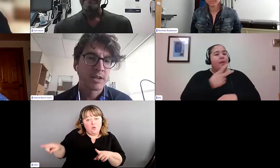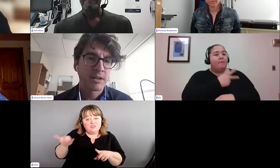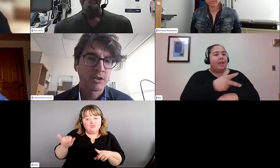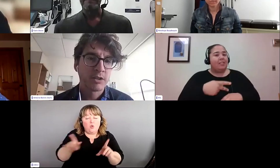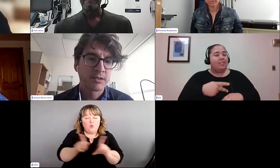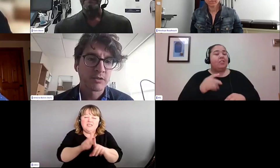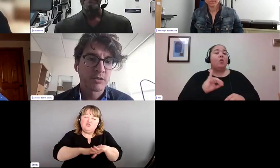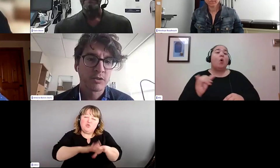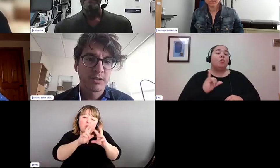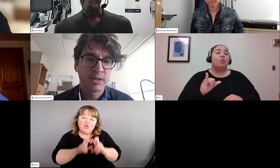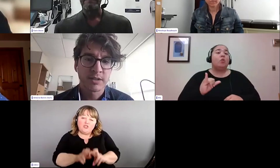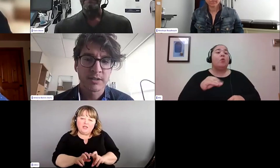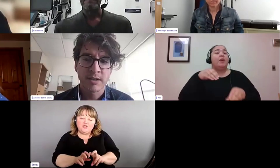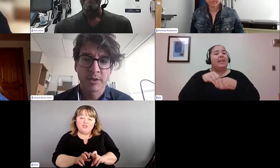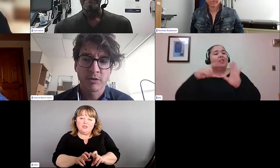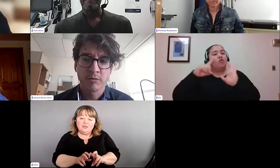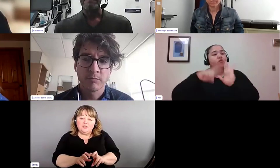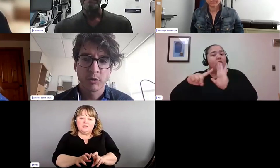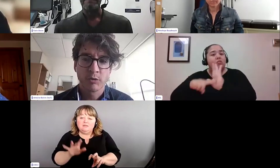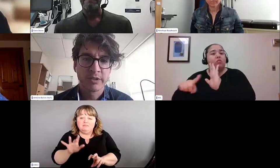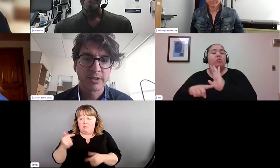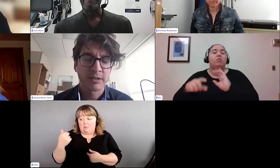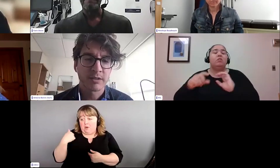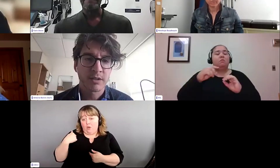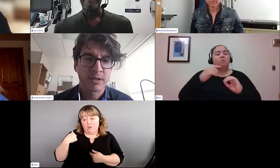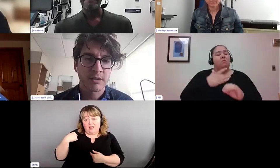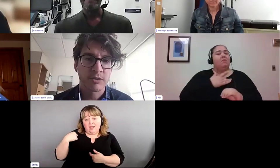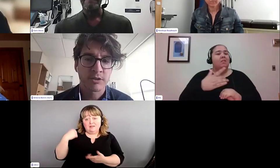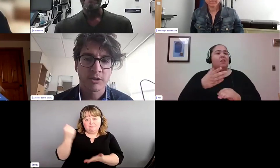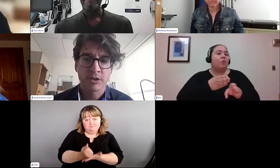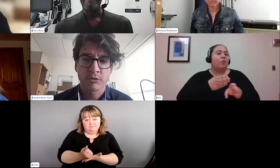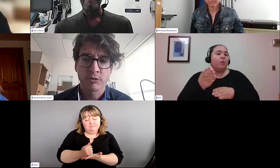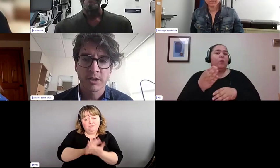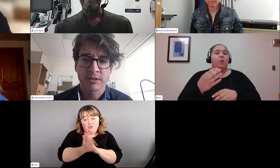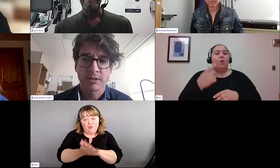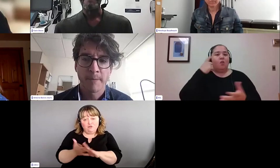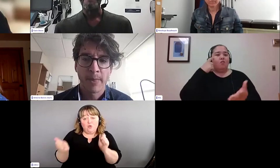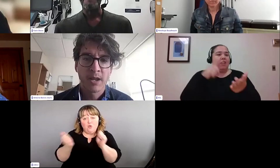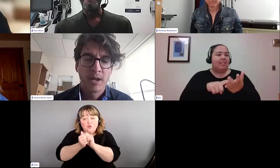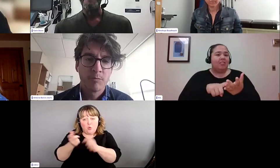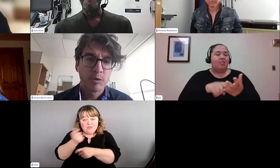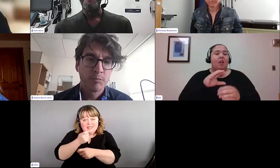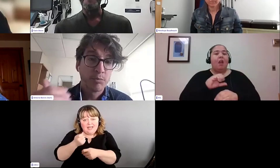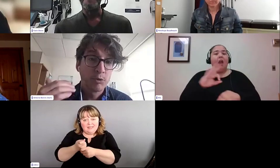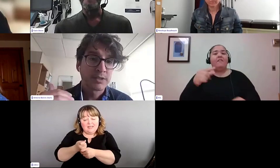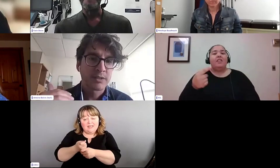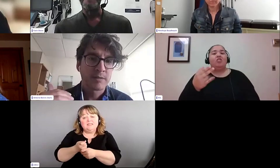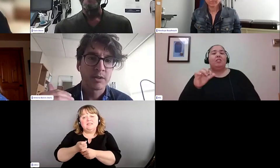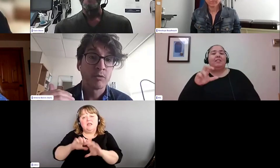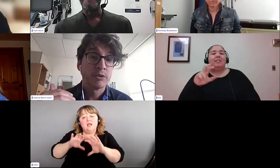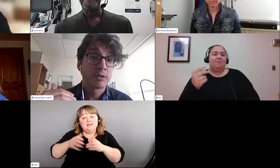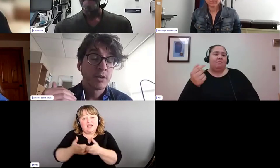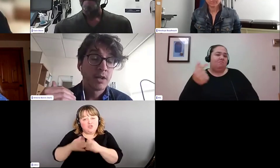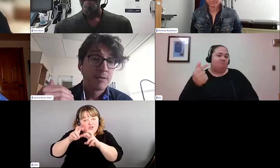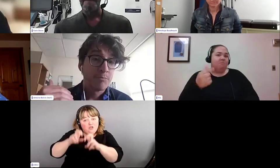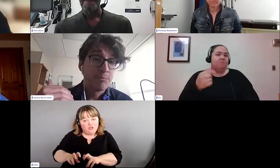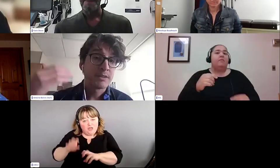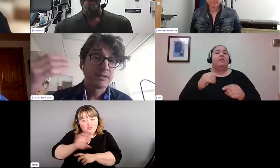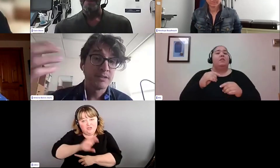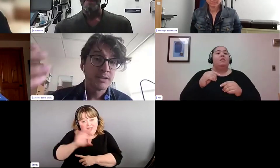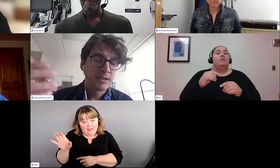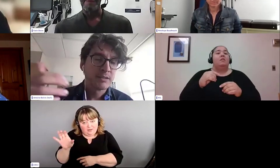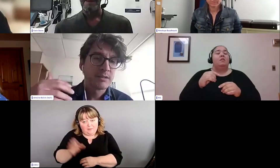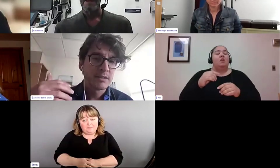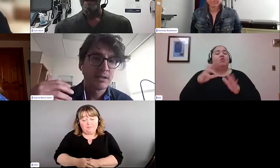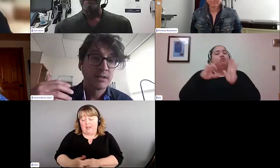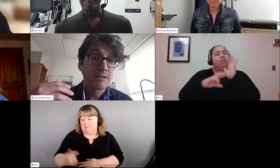terms of research, namely through the recognition of Ghislaine as co-director at the Research Chair of Canada, and